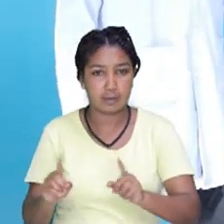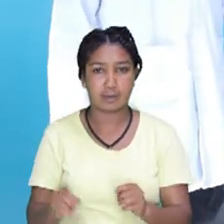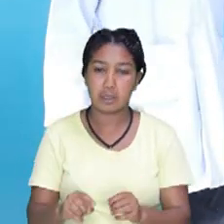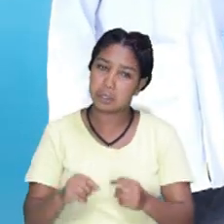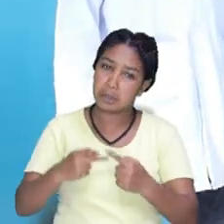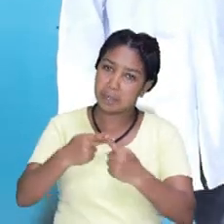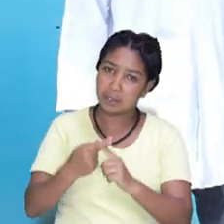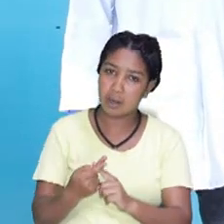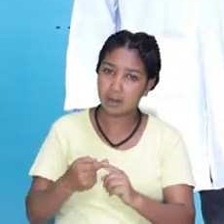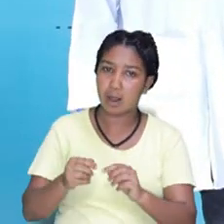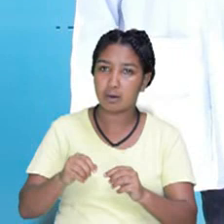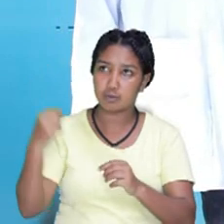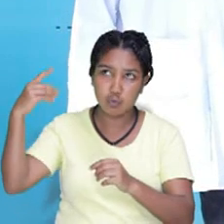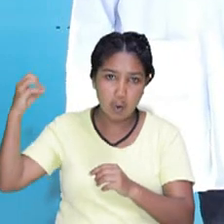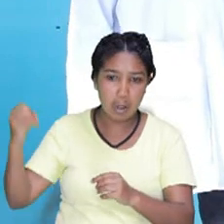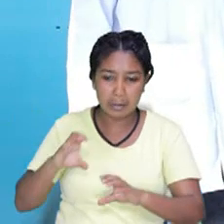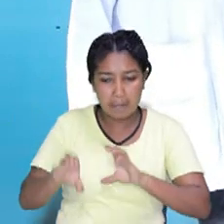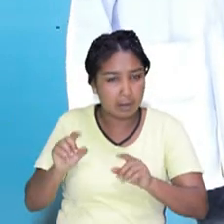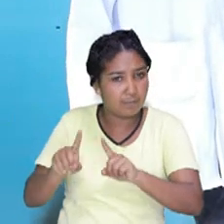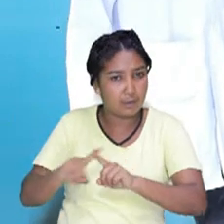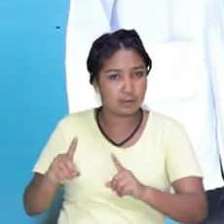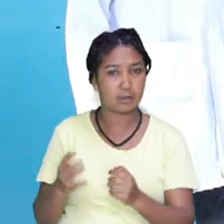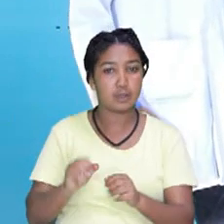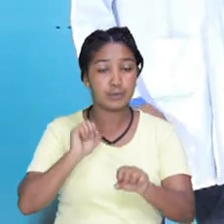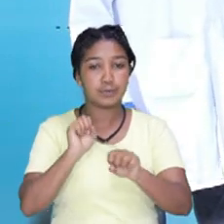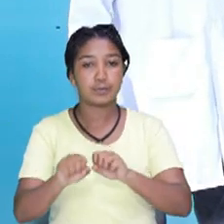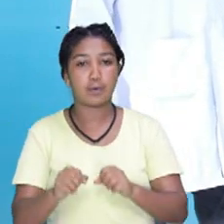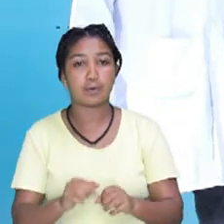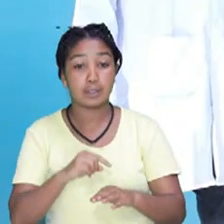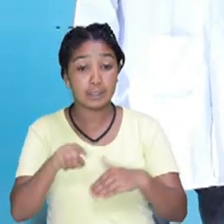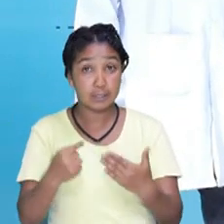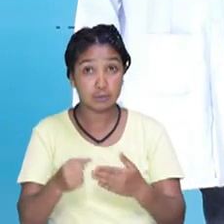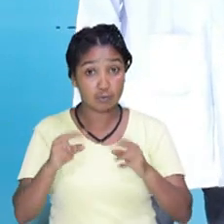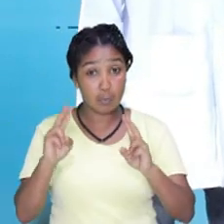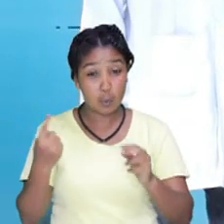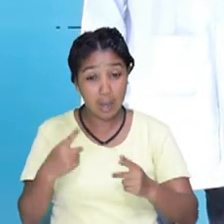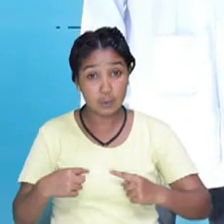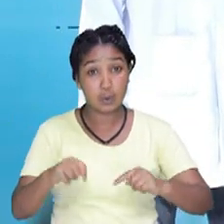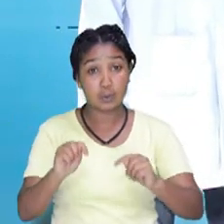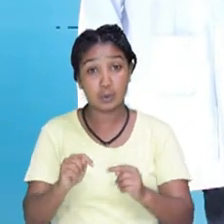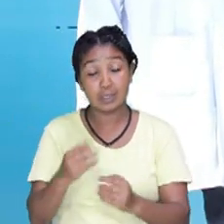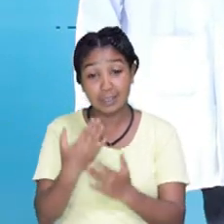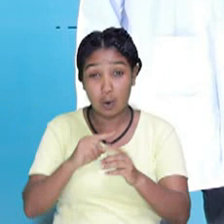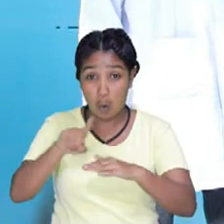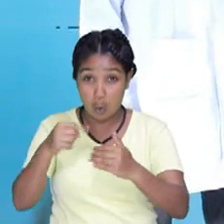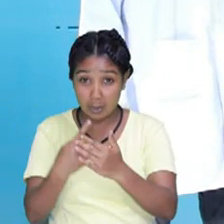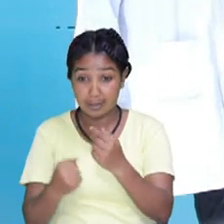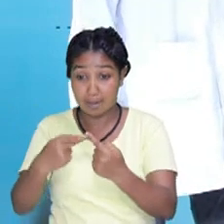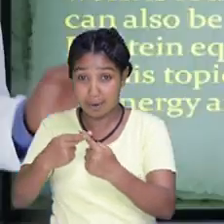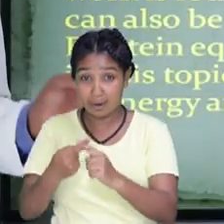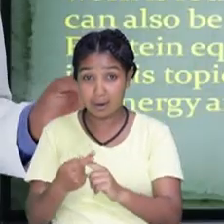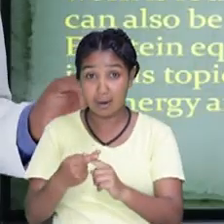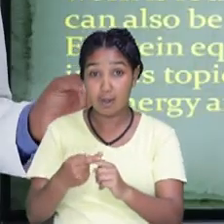in mechanical, nuclear, solar, chemical, and so on. Therefore, for this topic, we are trying to deal only the